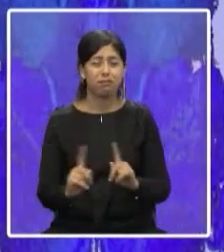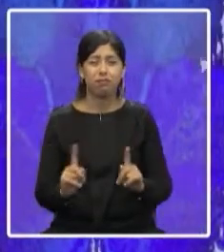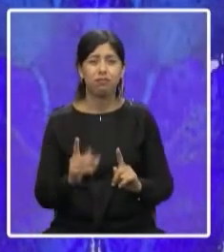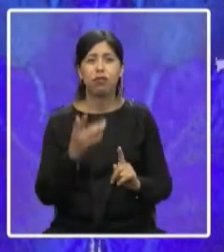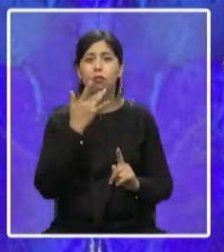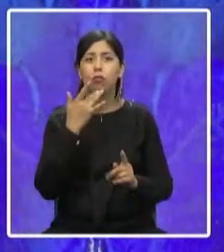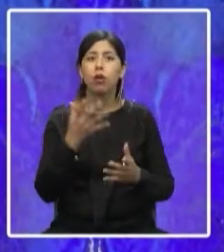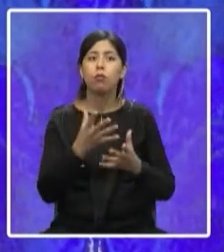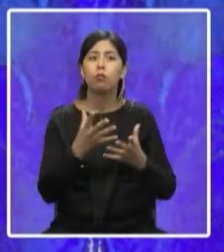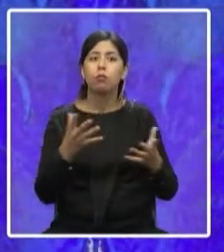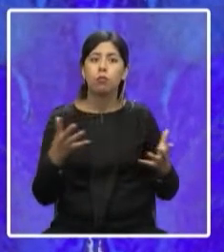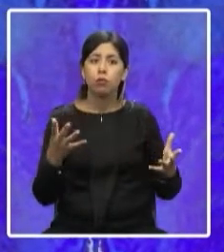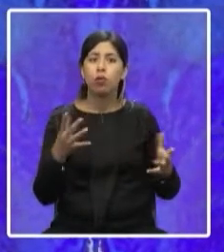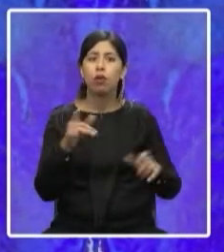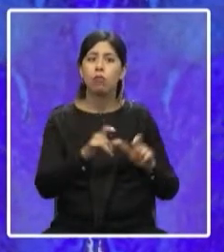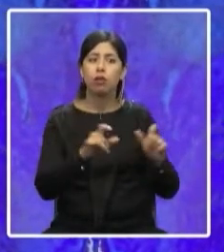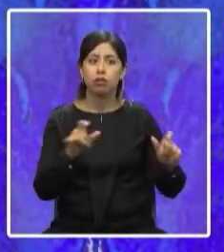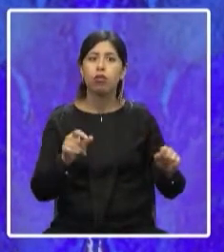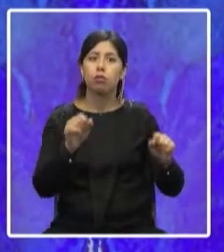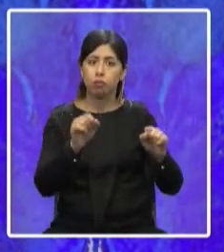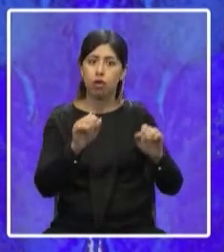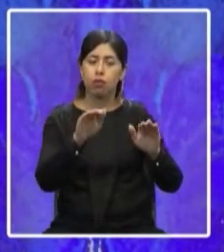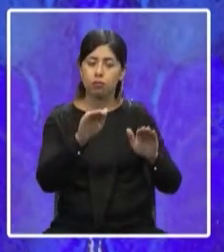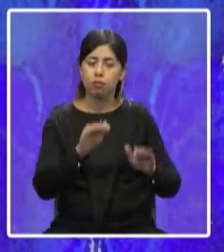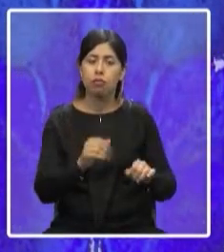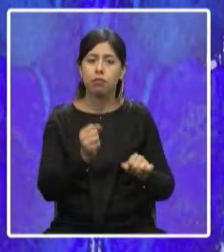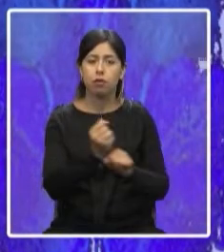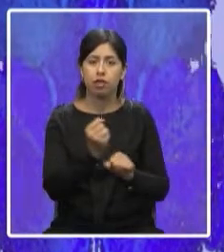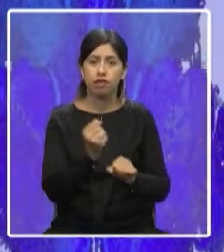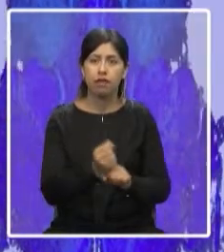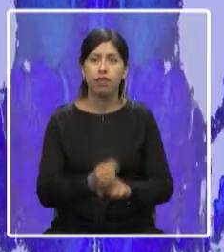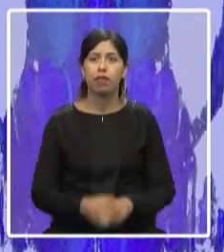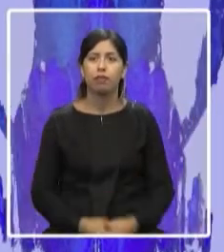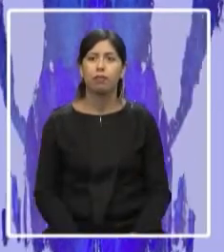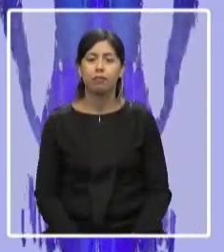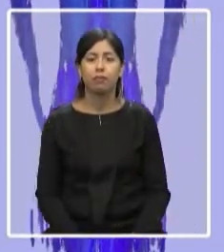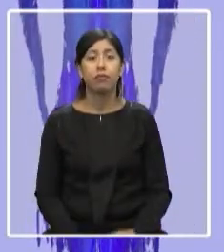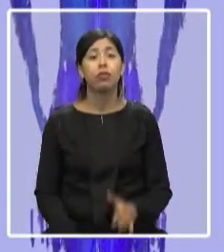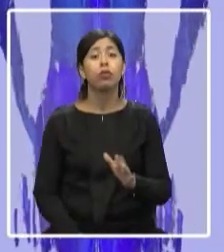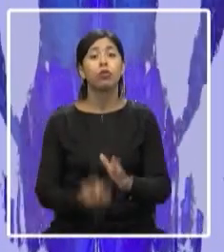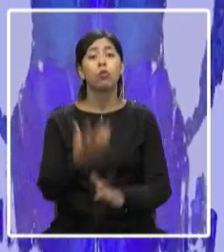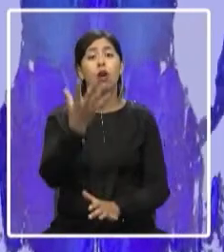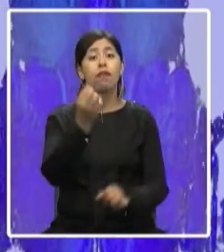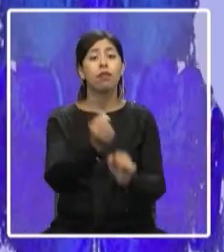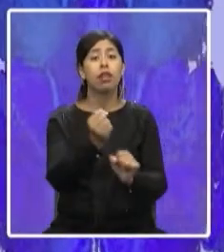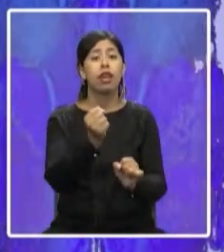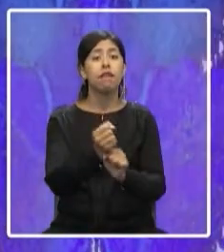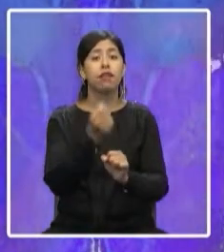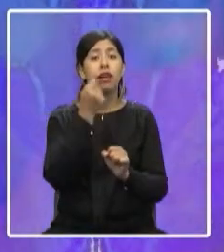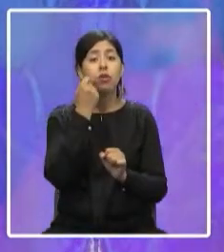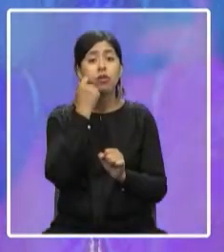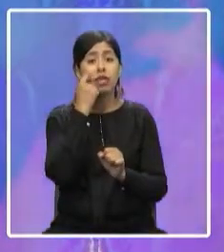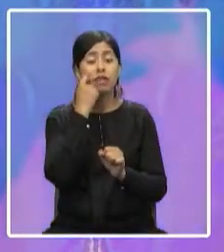So when I talk about new work, it doesn't just mean more work. It means work that requires